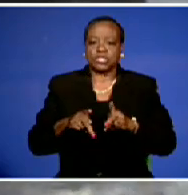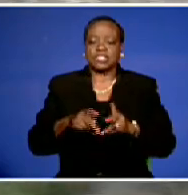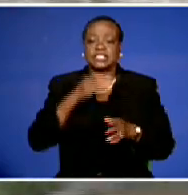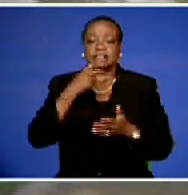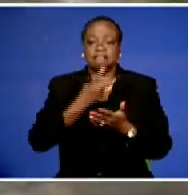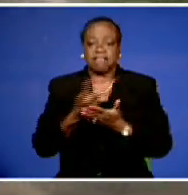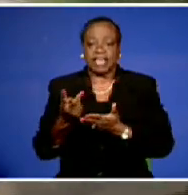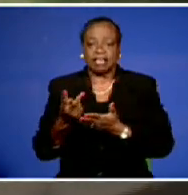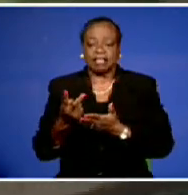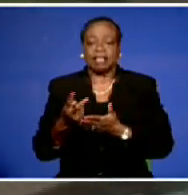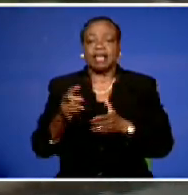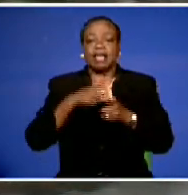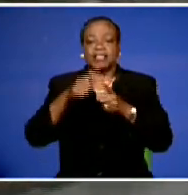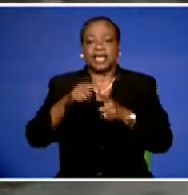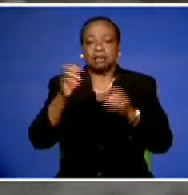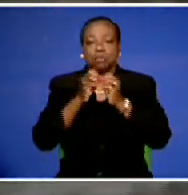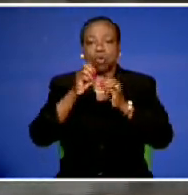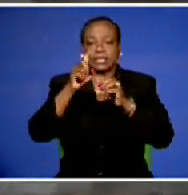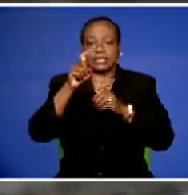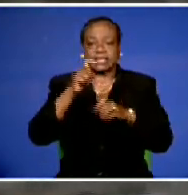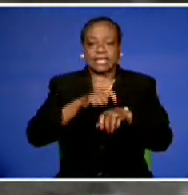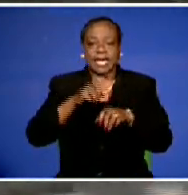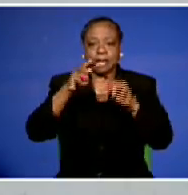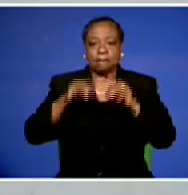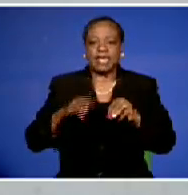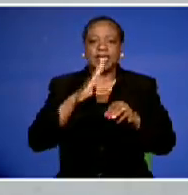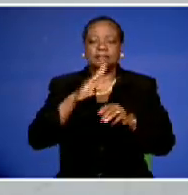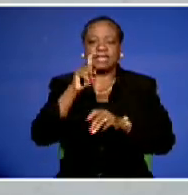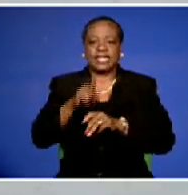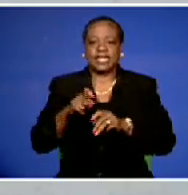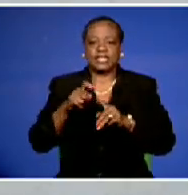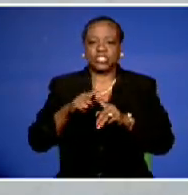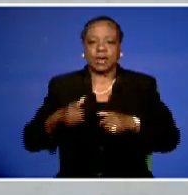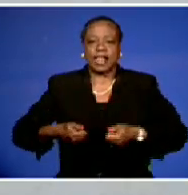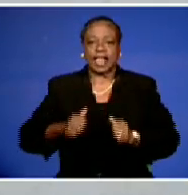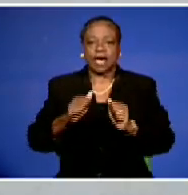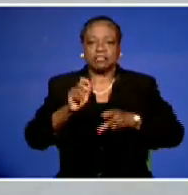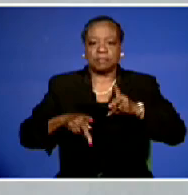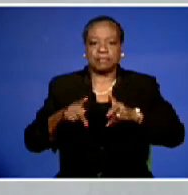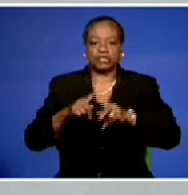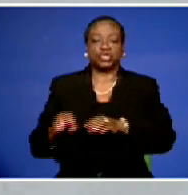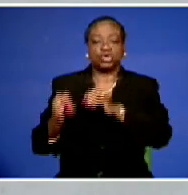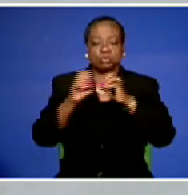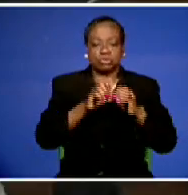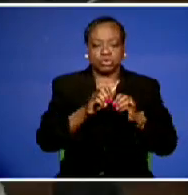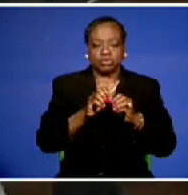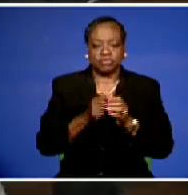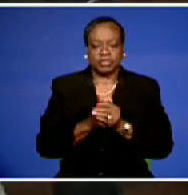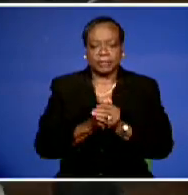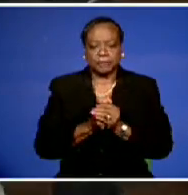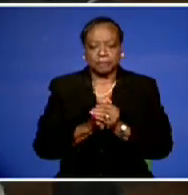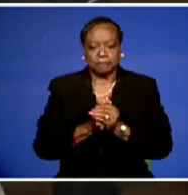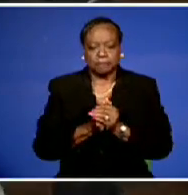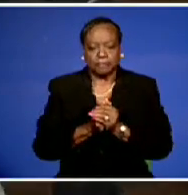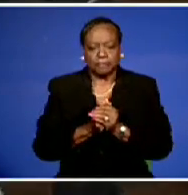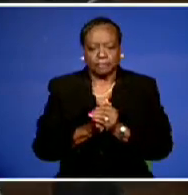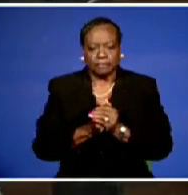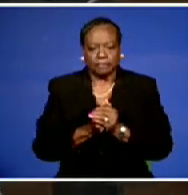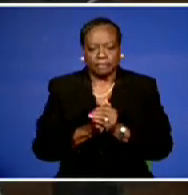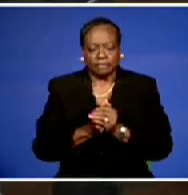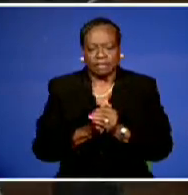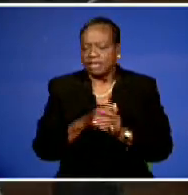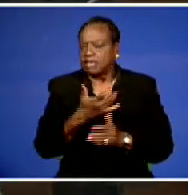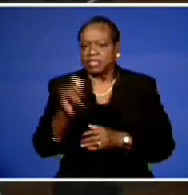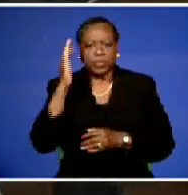feels more time will be needed to allow residents to relocate. After August 10, I don't think so they will be